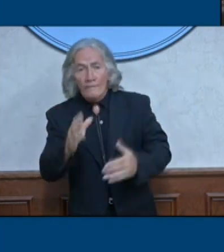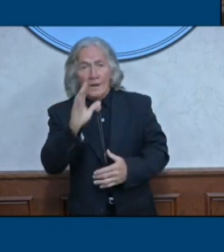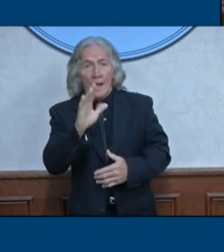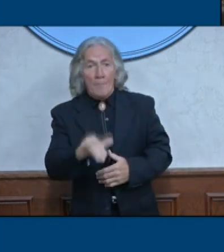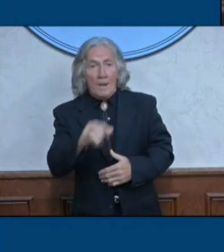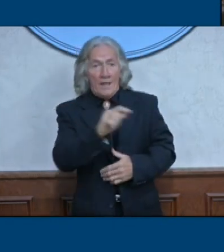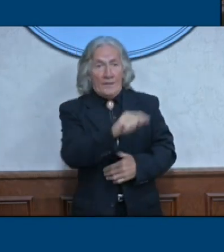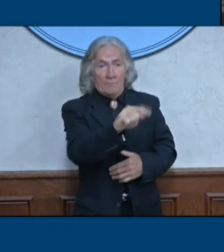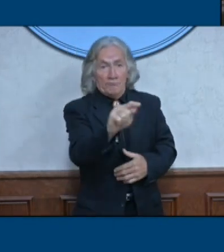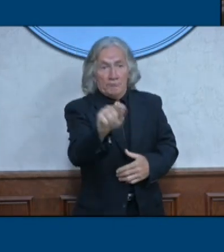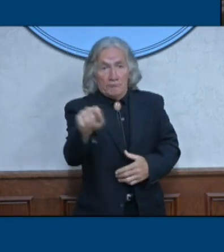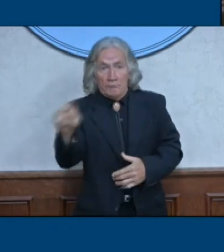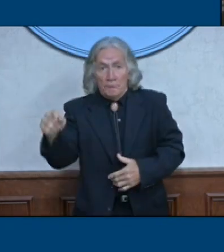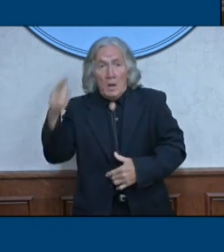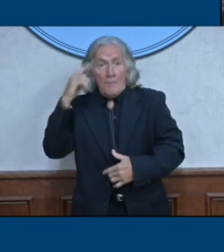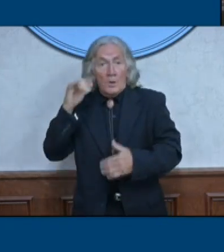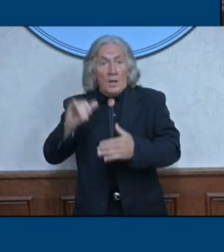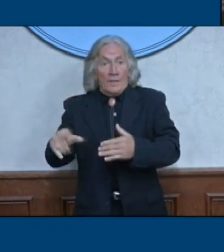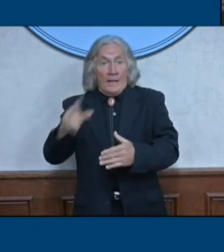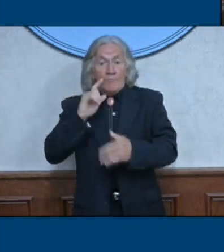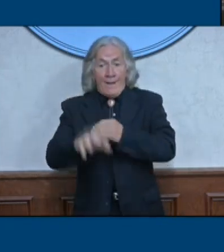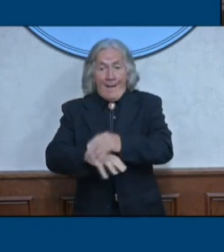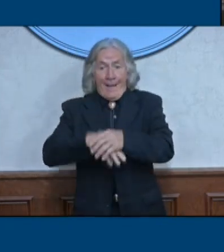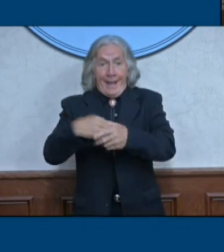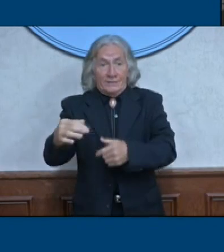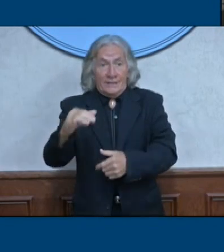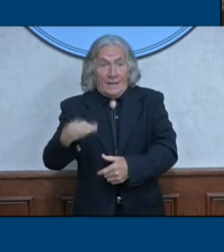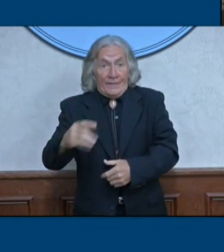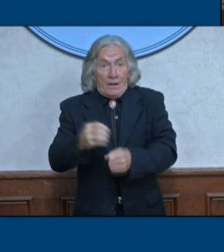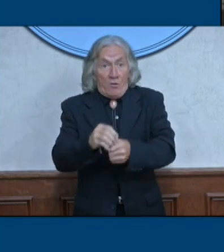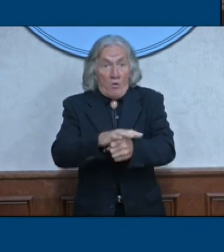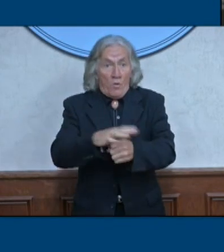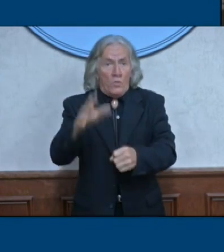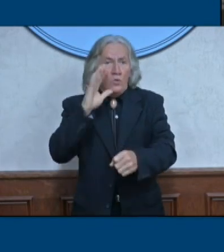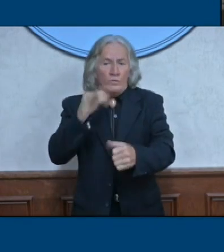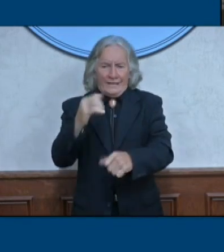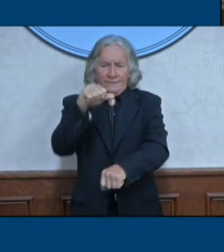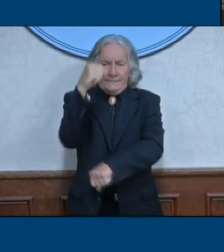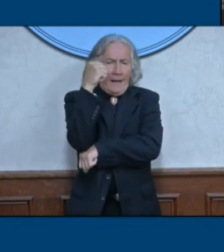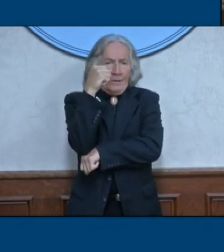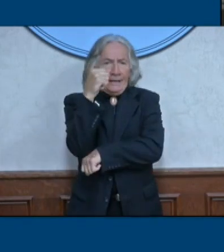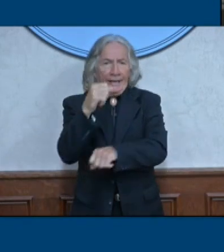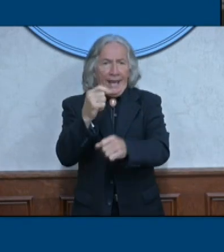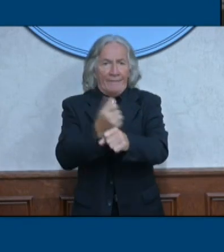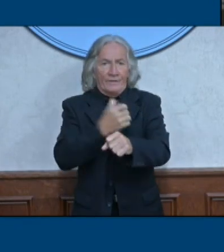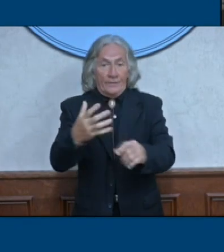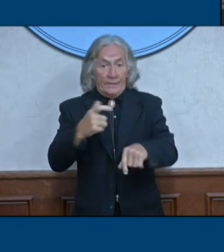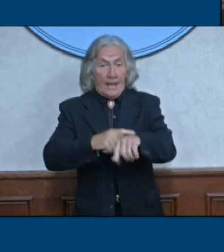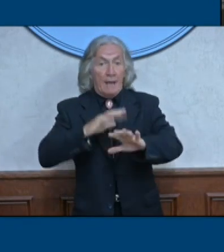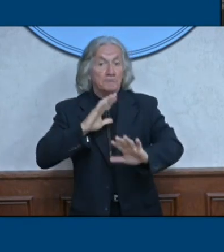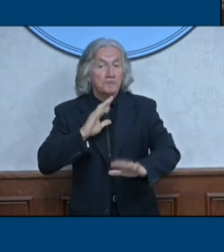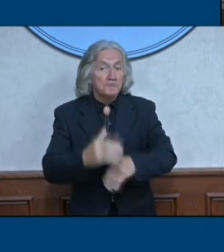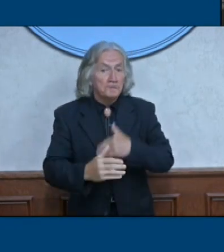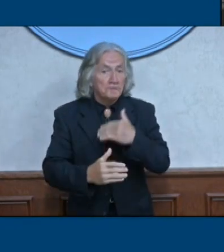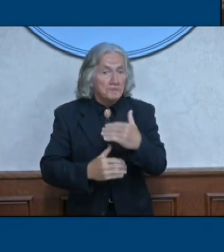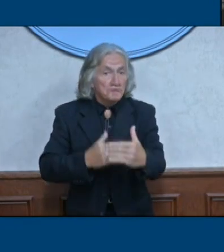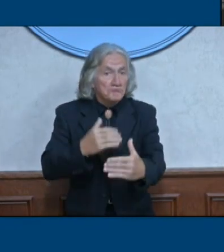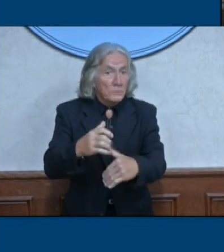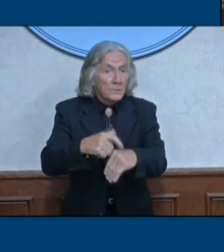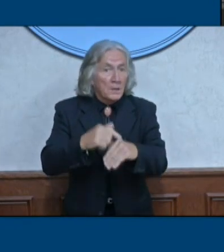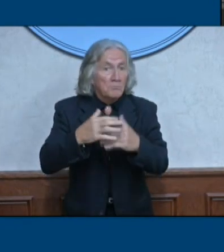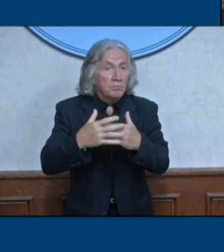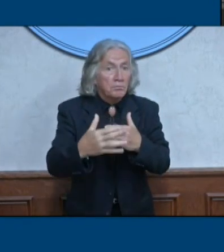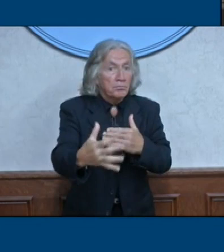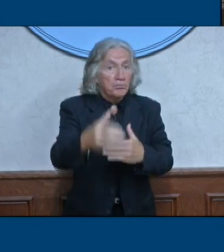by these entities because there's healthcare needs outside of COVID that dominate the picture right now. But as time goes forward,